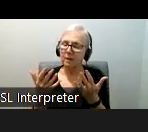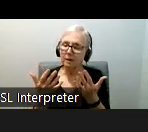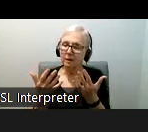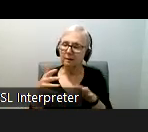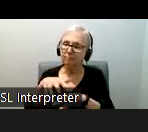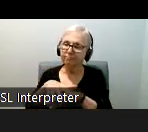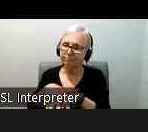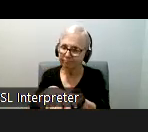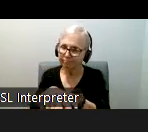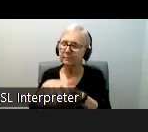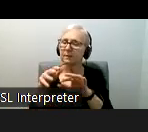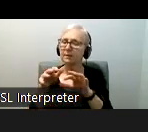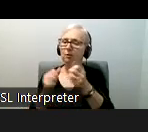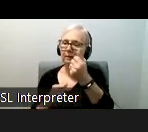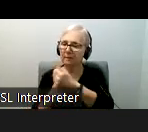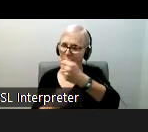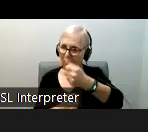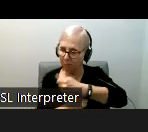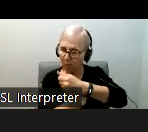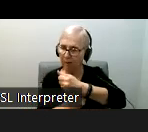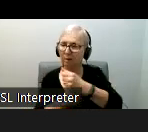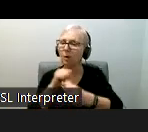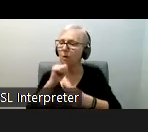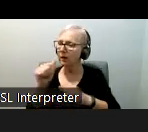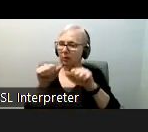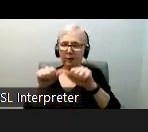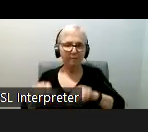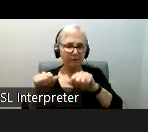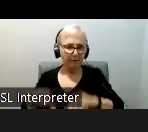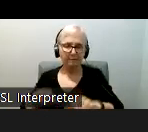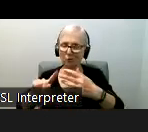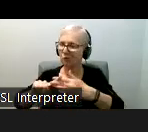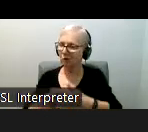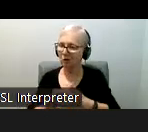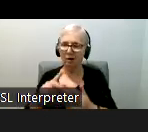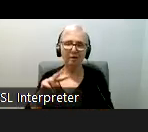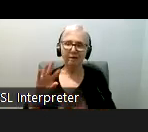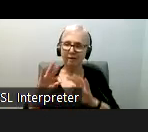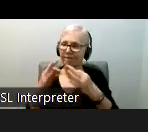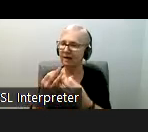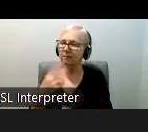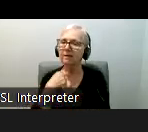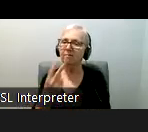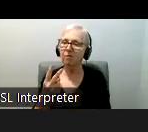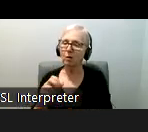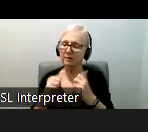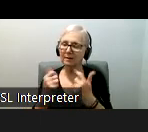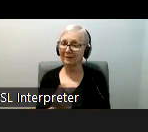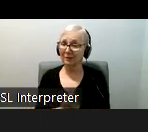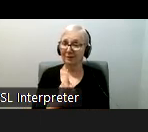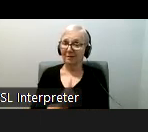get their support on us as we launch this. We do not have the capacity to launch a Family Voice Council on our own,